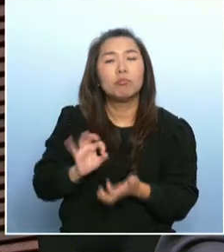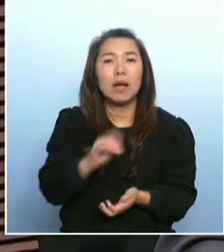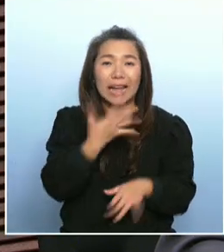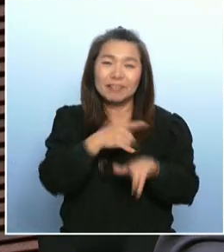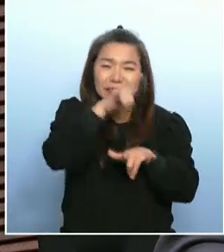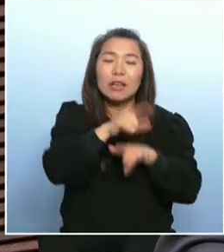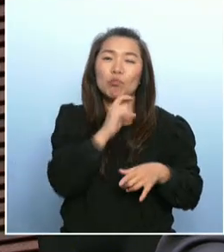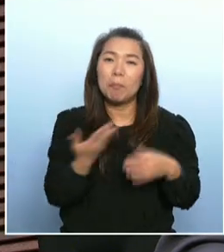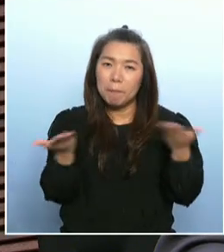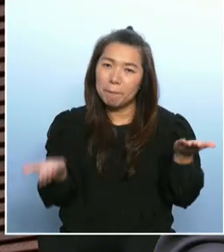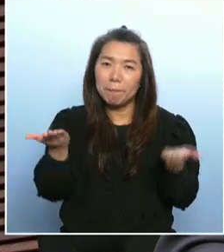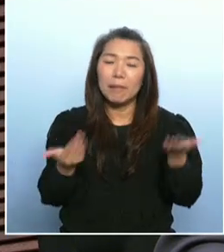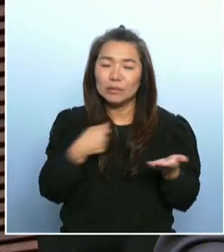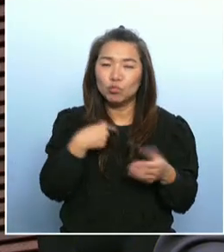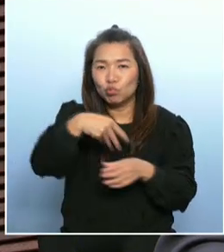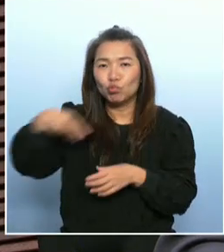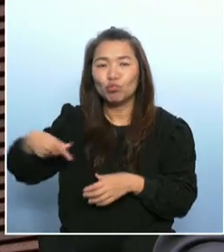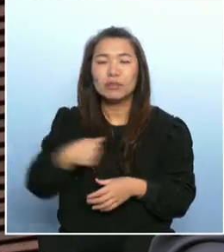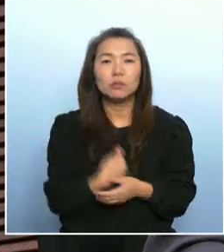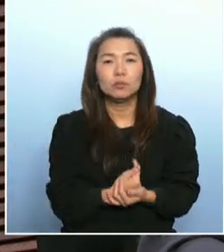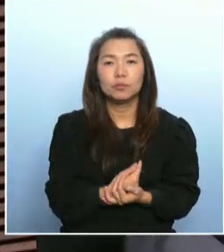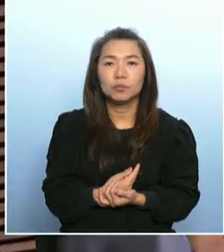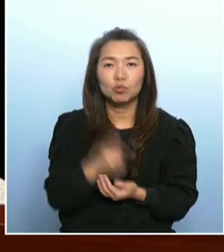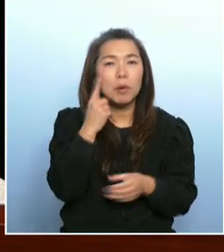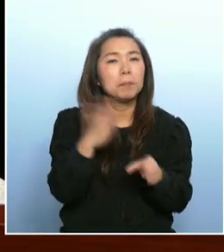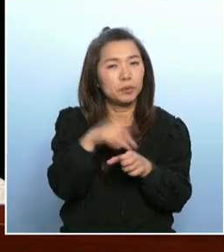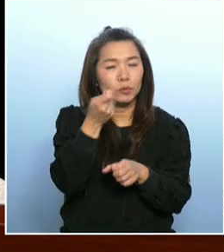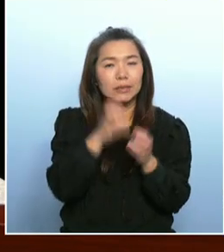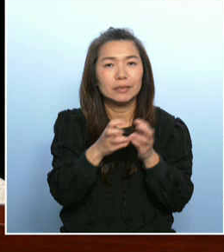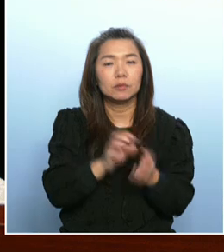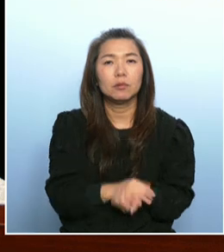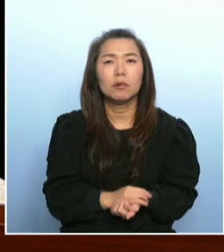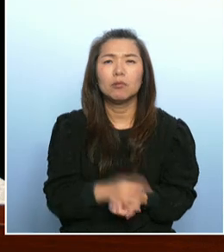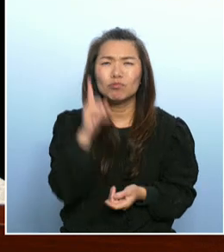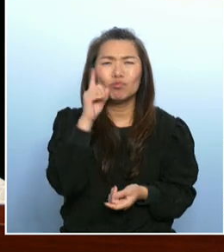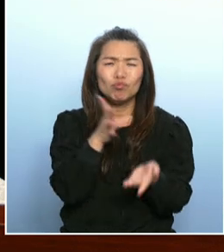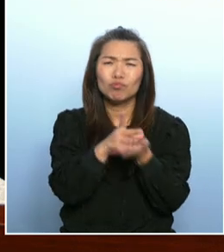CSSA, applicants, they are subject to both income and asset assessment.